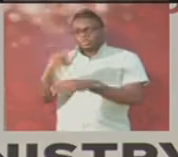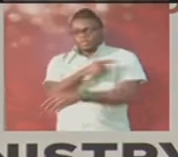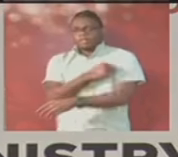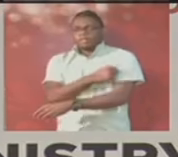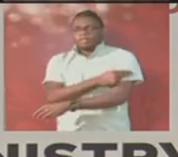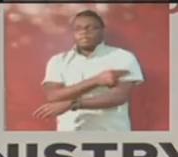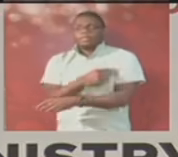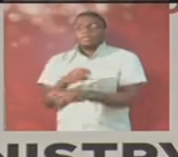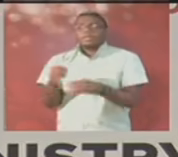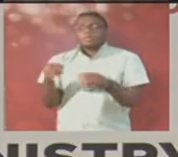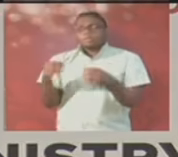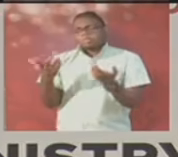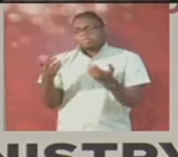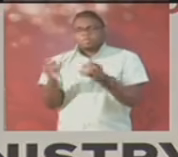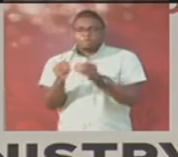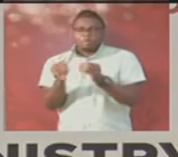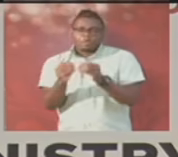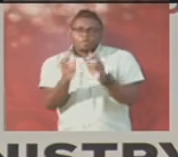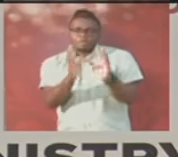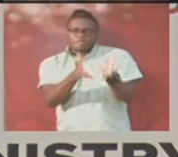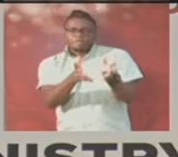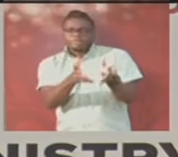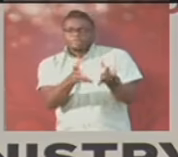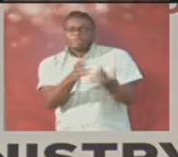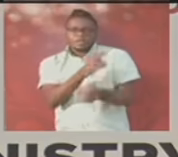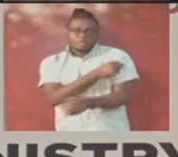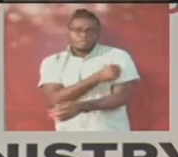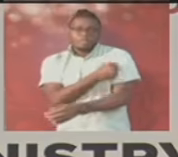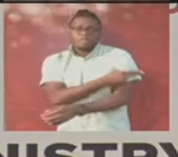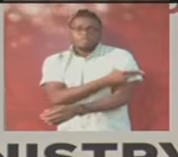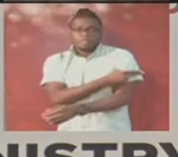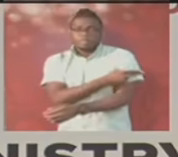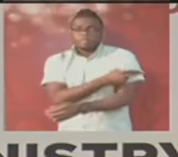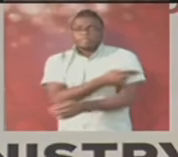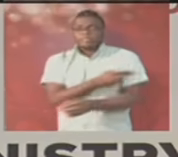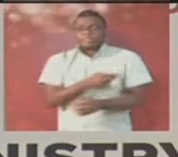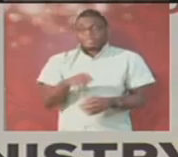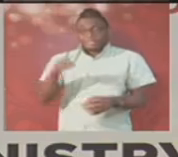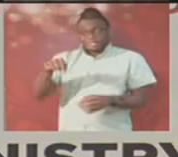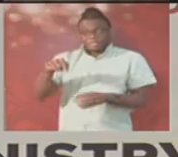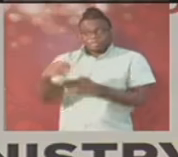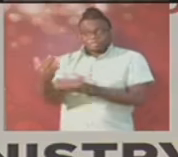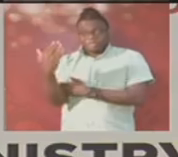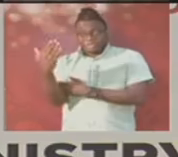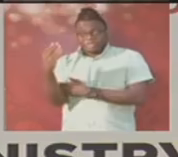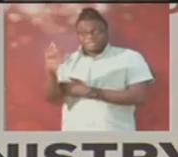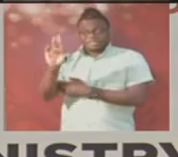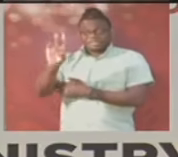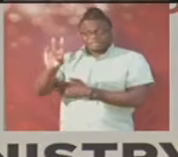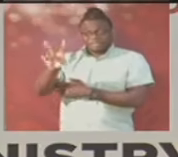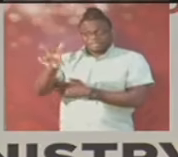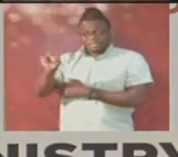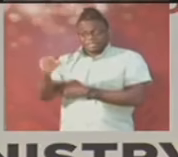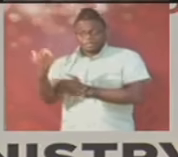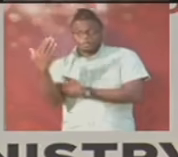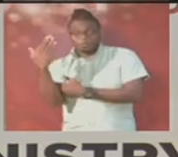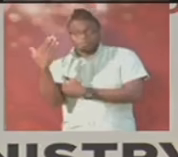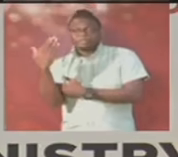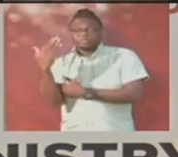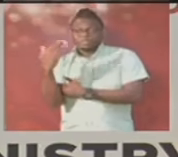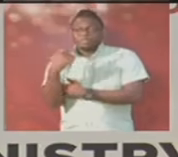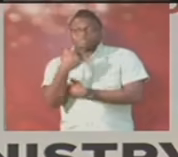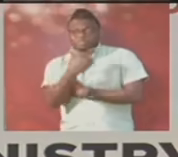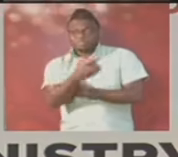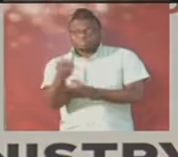the hospital occupancy figures as of 7:30 a.m. this morning. I'd just like to provide